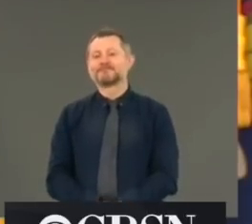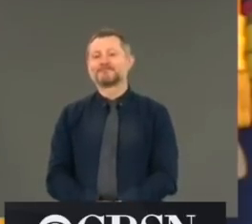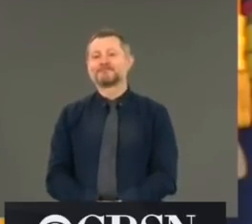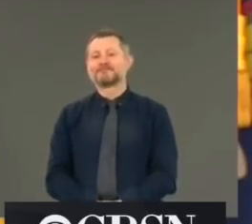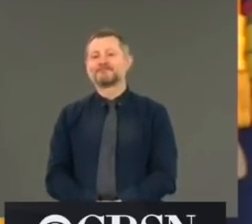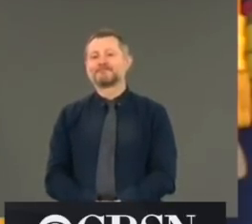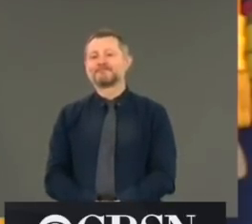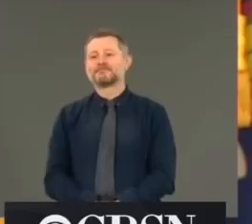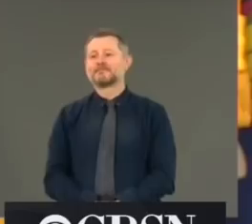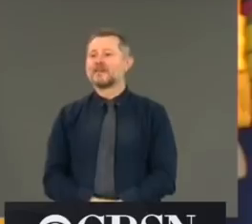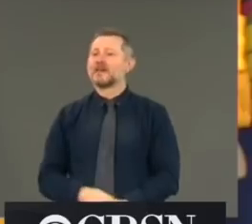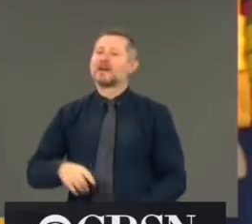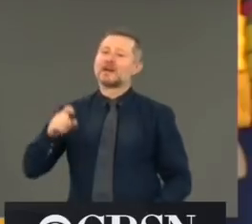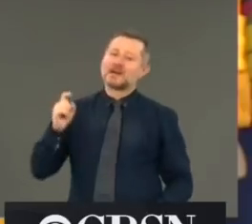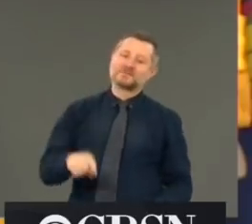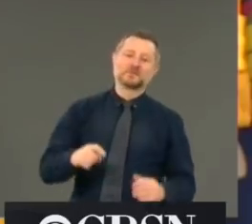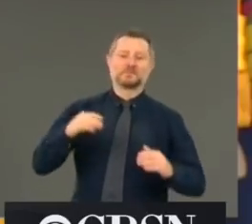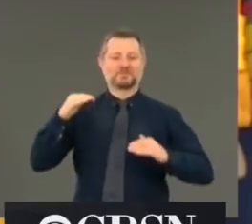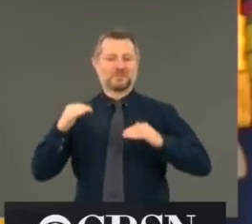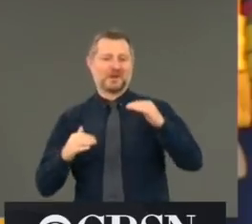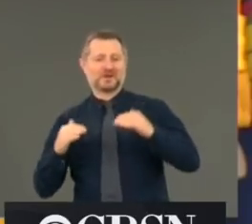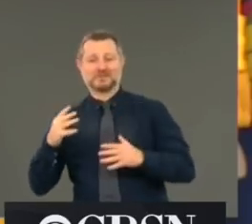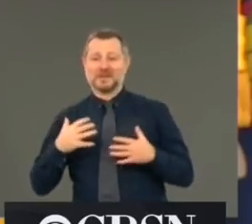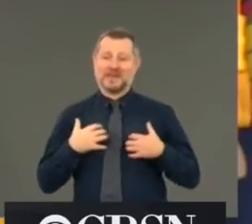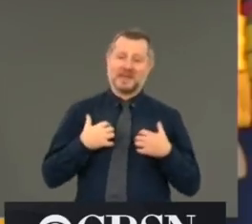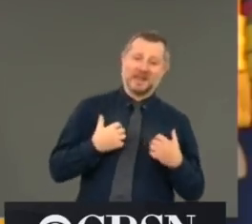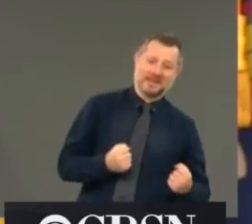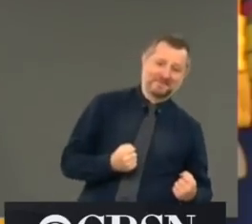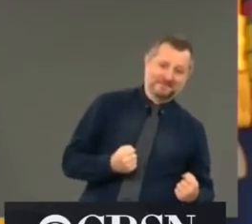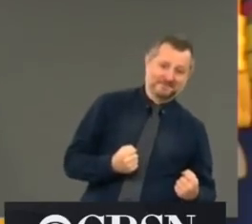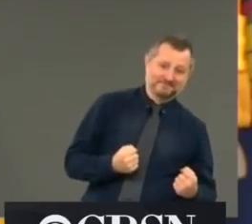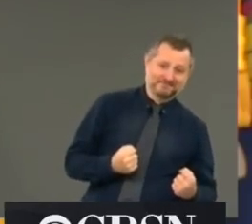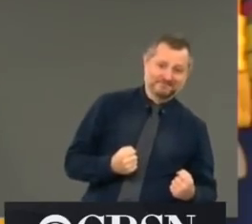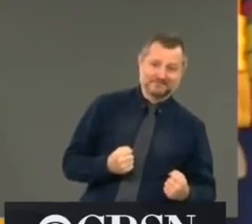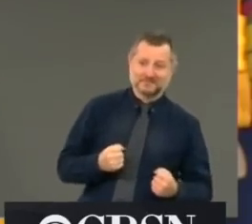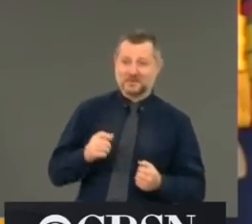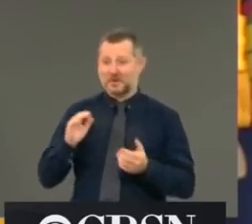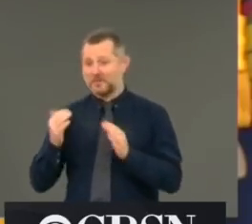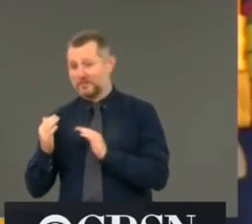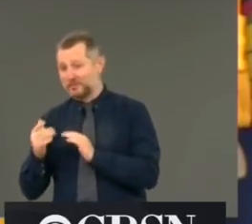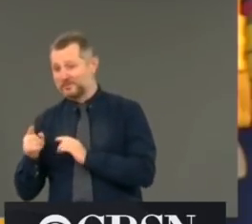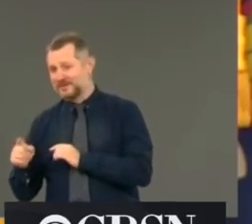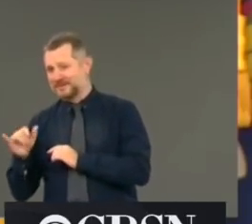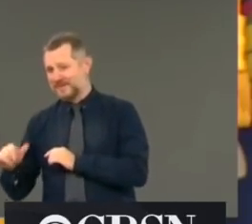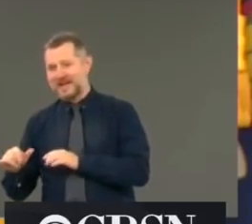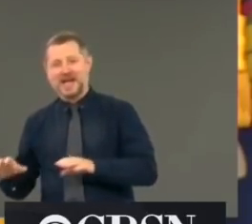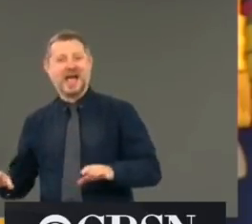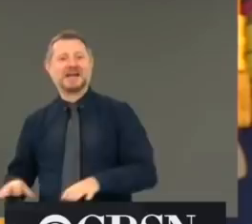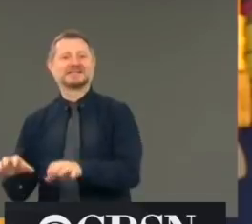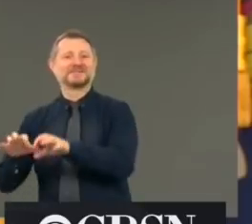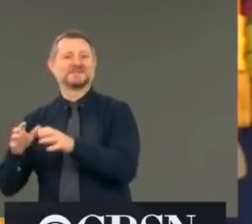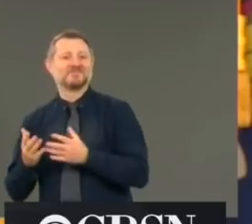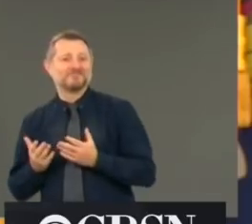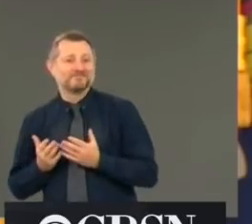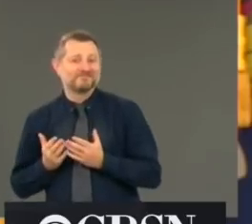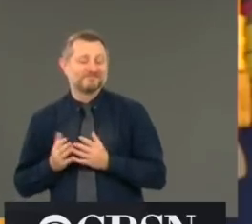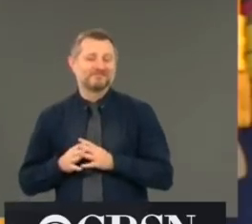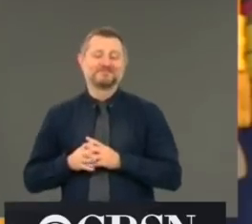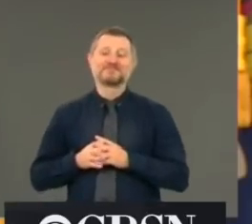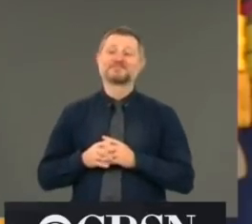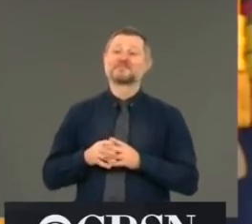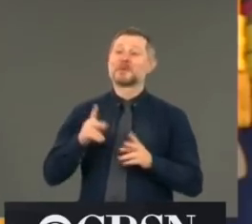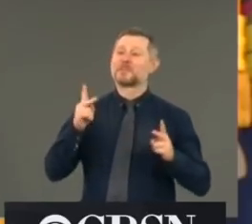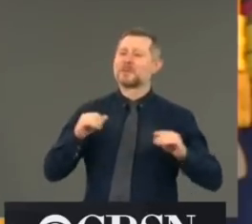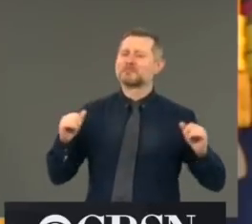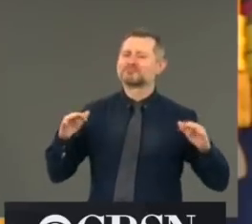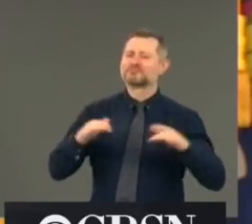So it's a balance of the health risk versus the activity. How many people are in a